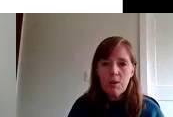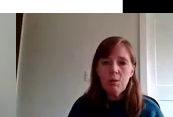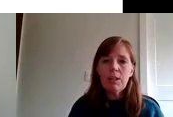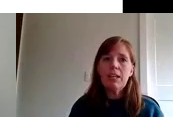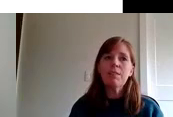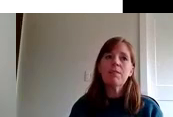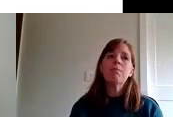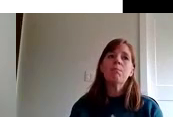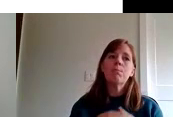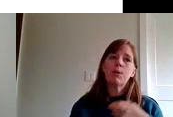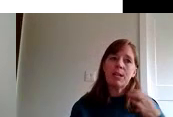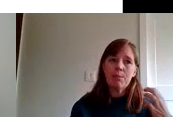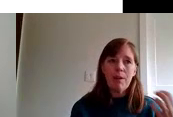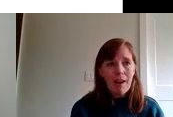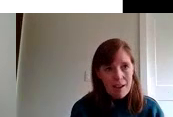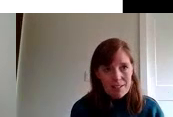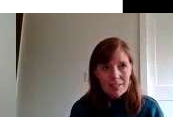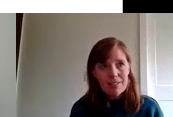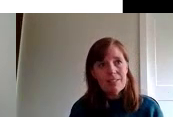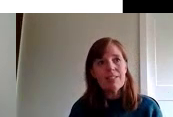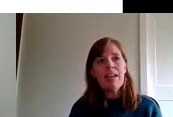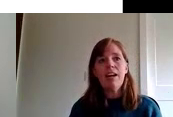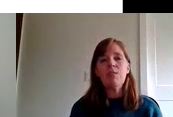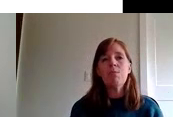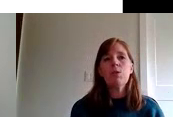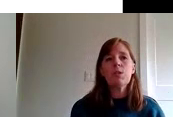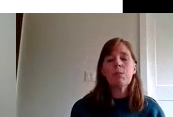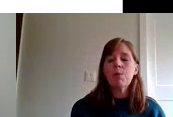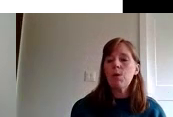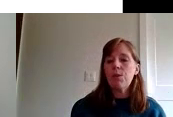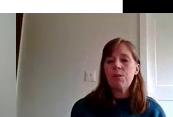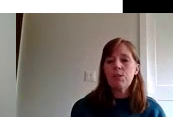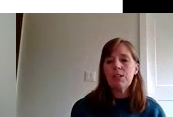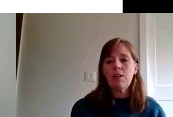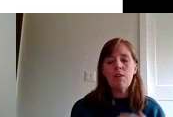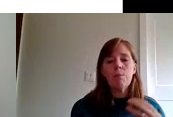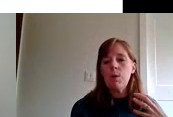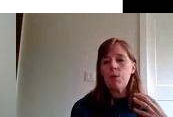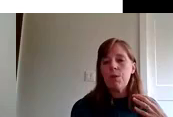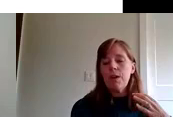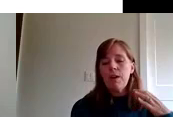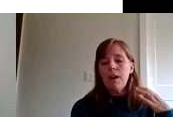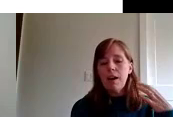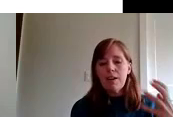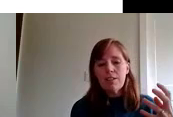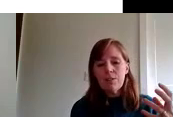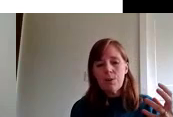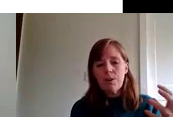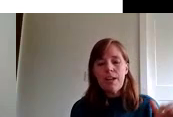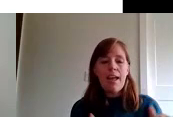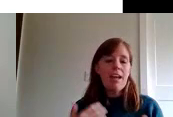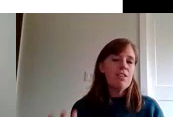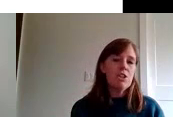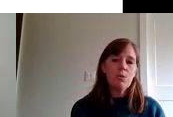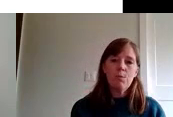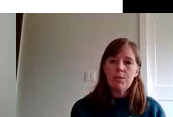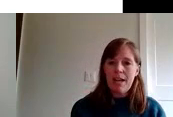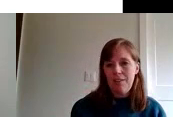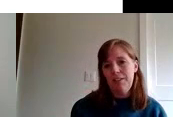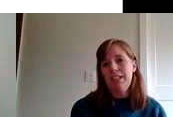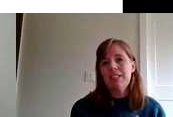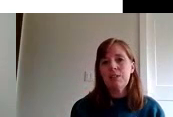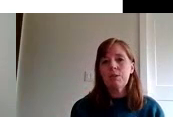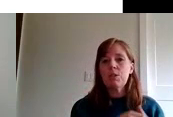speaking slowly, putting in pauses, and using both auditory and